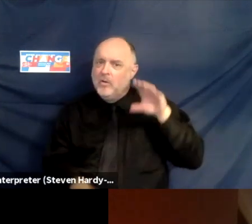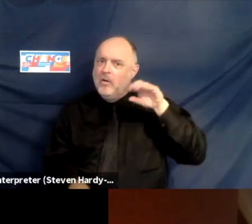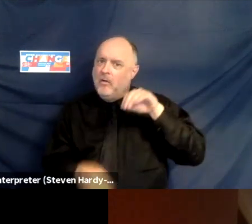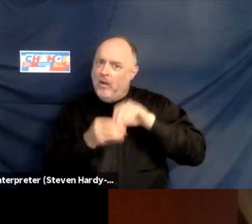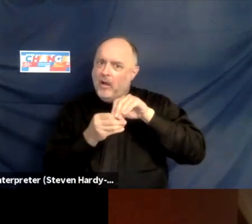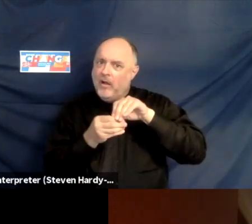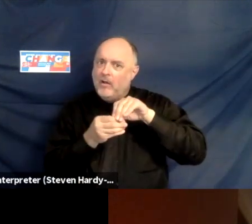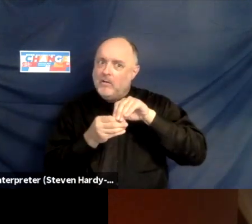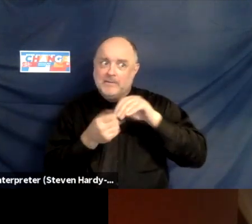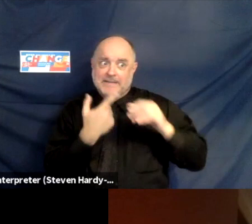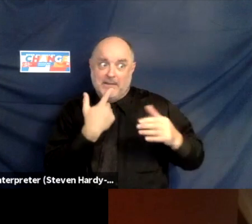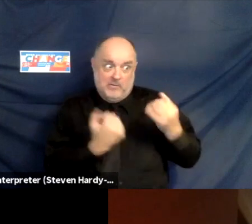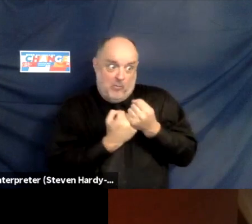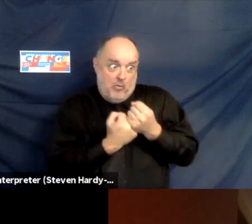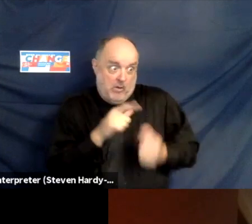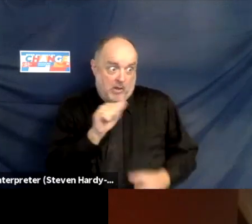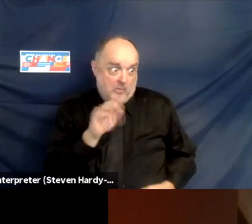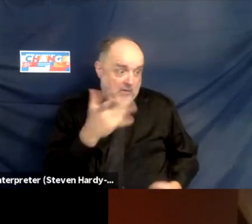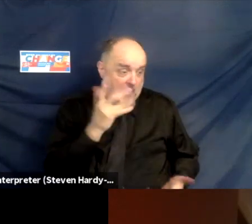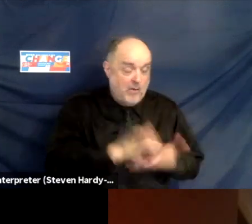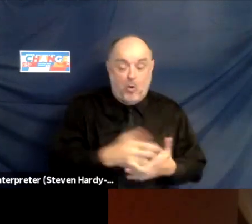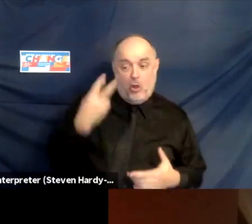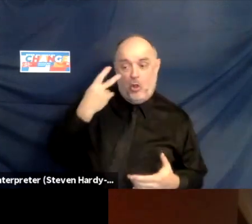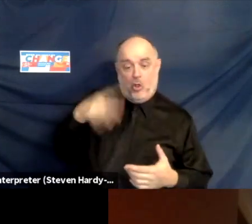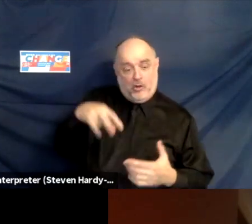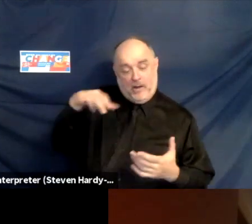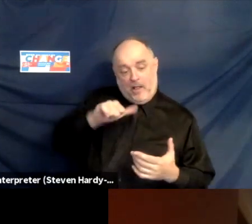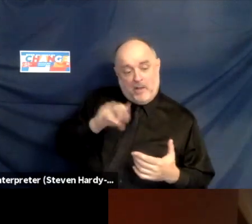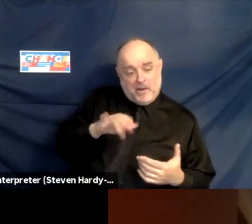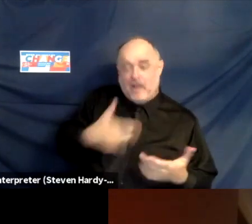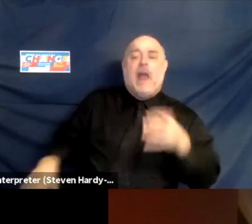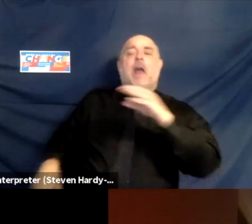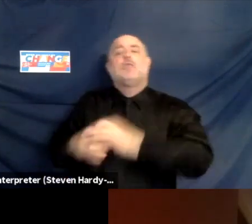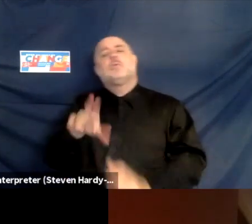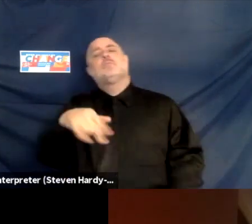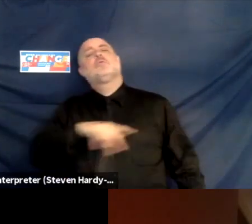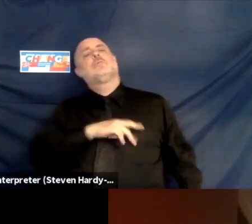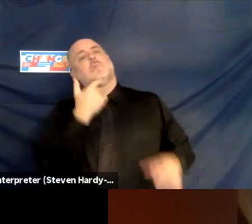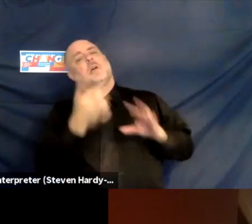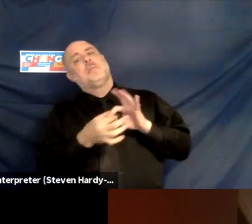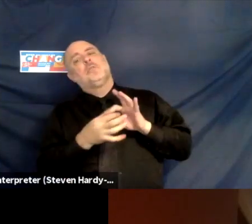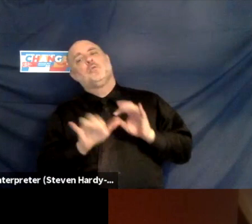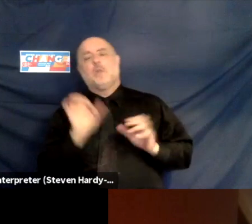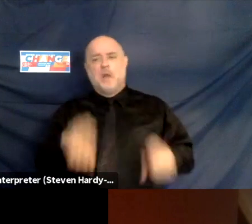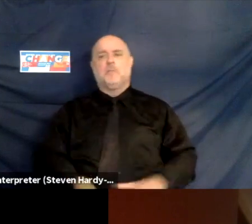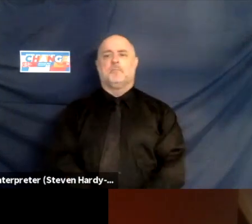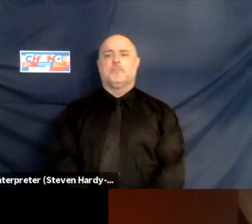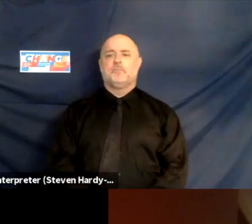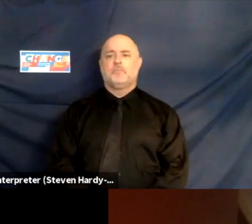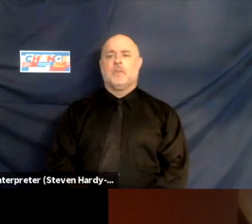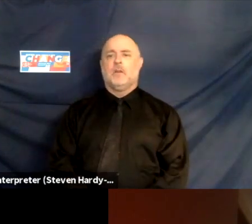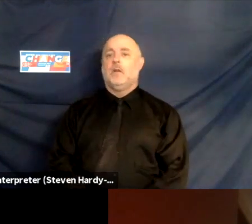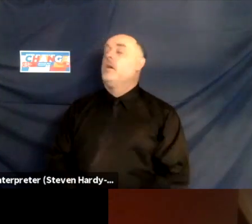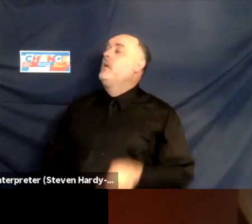either say you support ours or look at what we did and put in your own personal comments. I should add